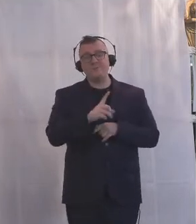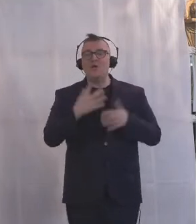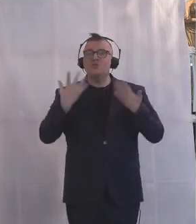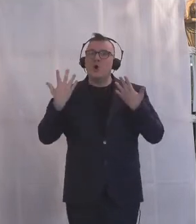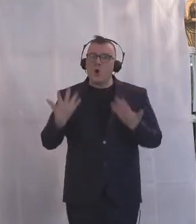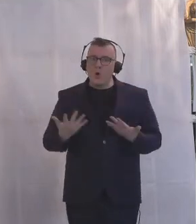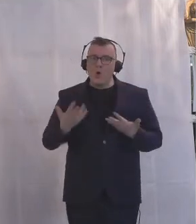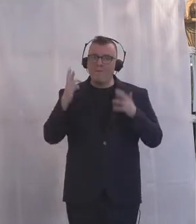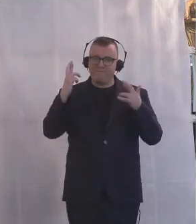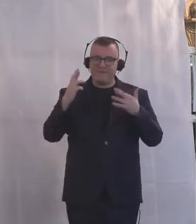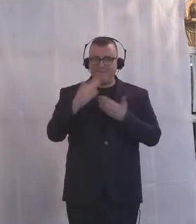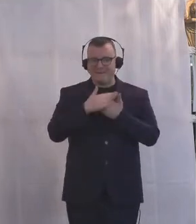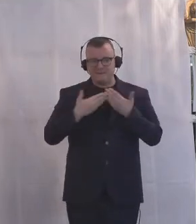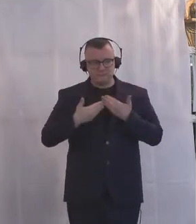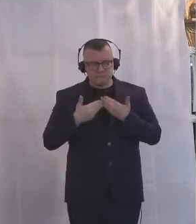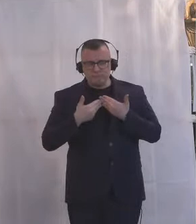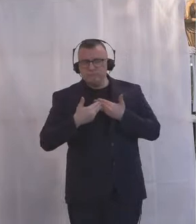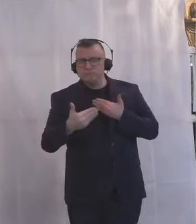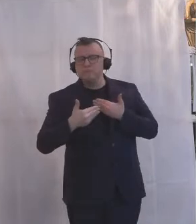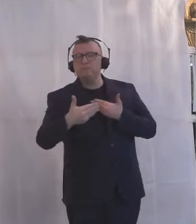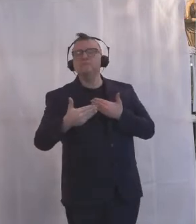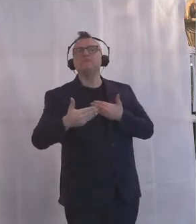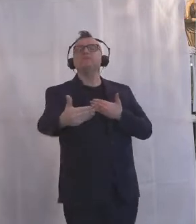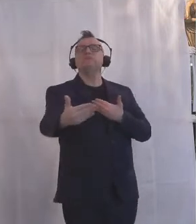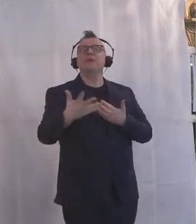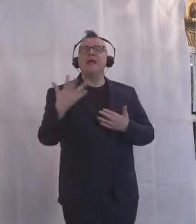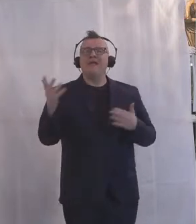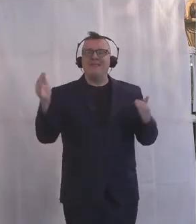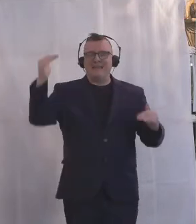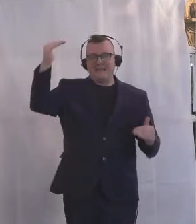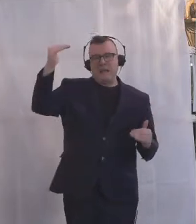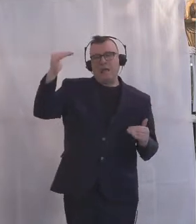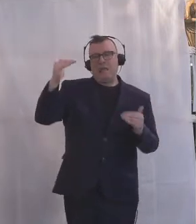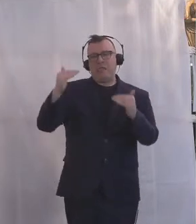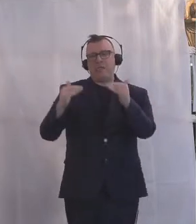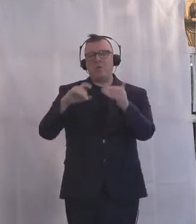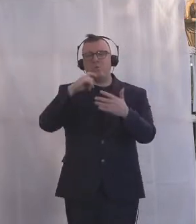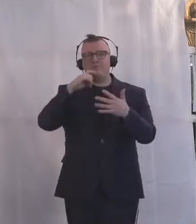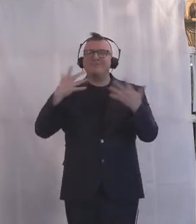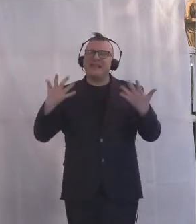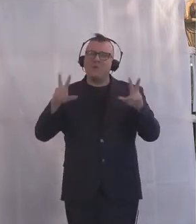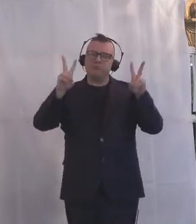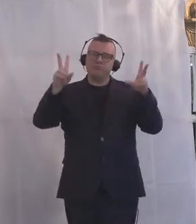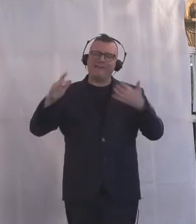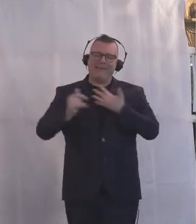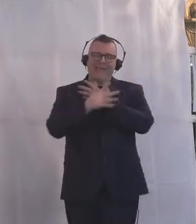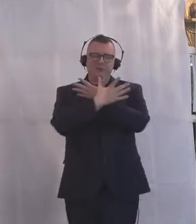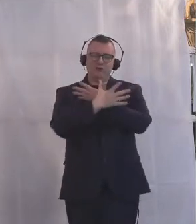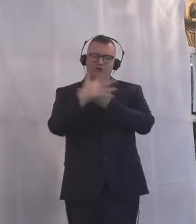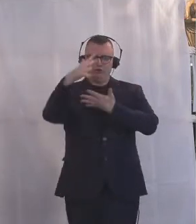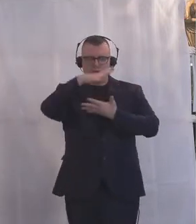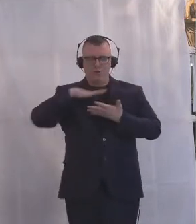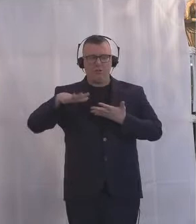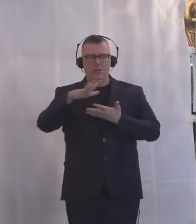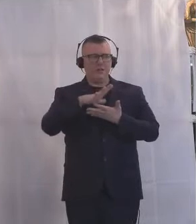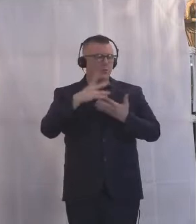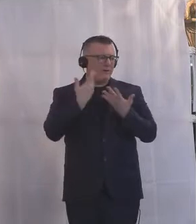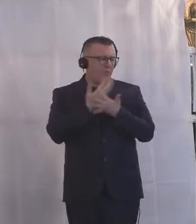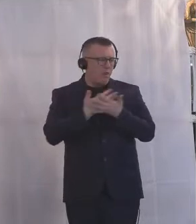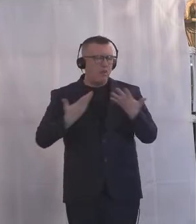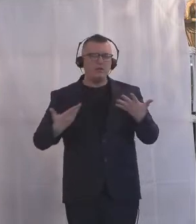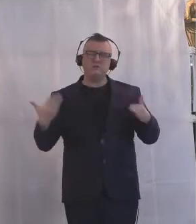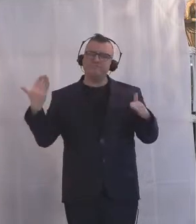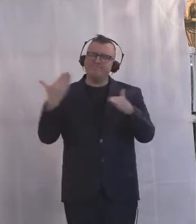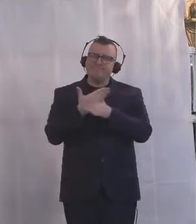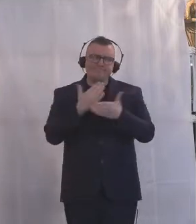over the next couple of years, we'll start to see that gap close. With regards to Angel, we've been doing a huge amount in the Women in Angel Investment